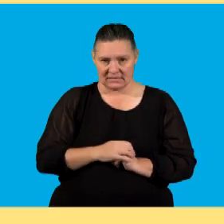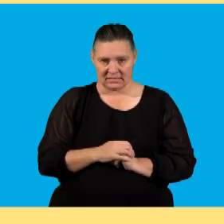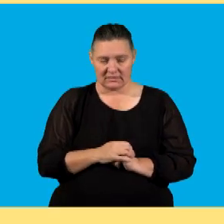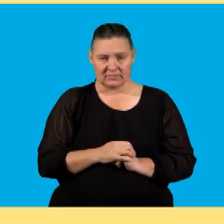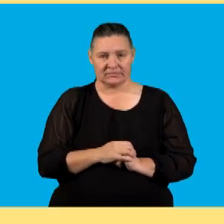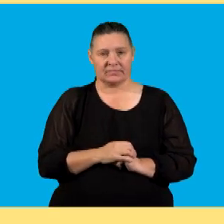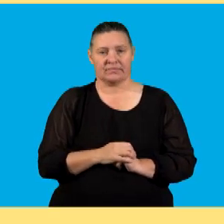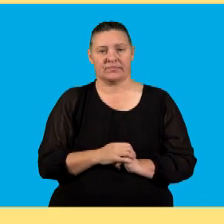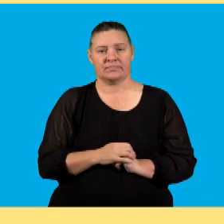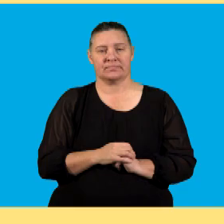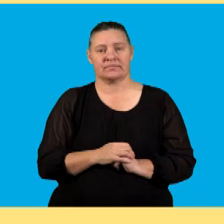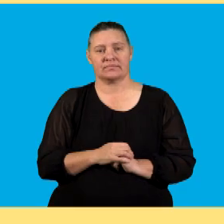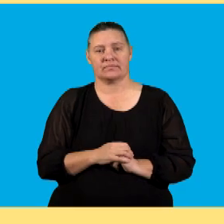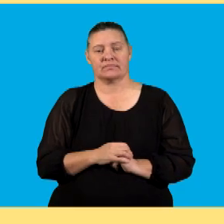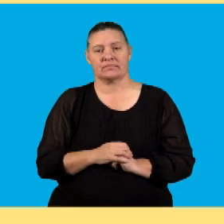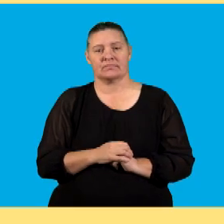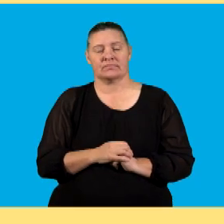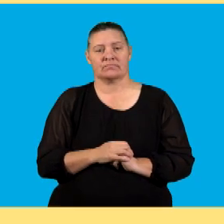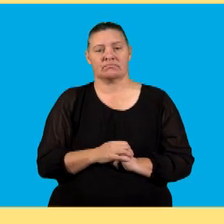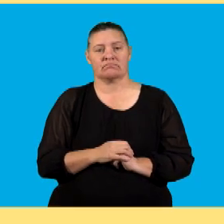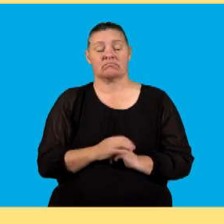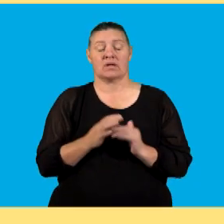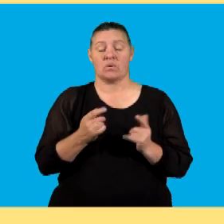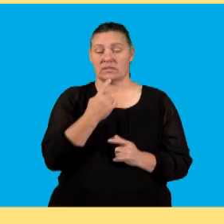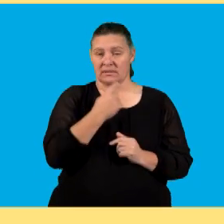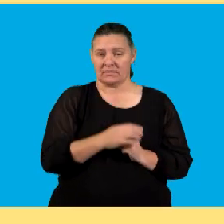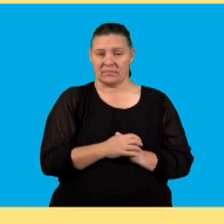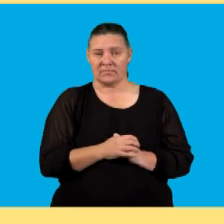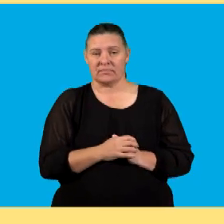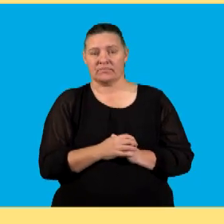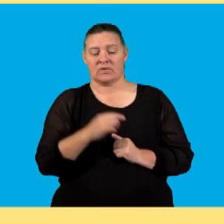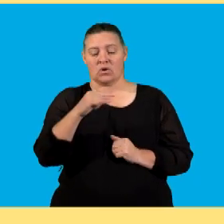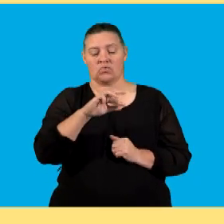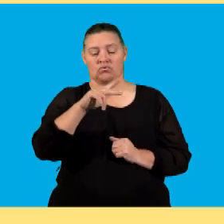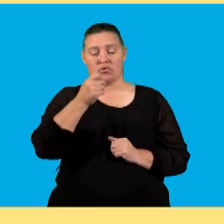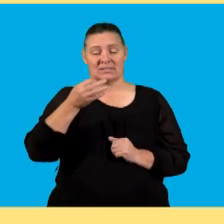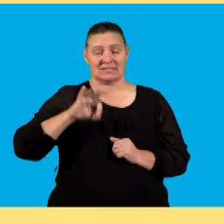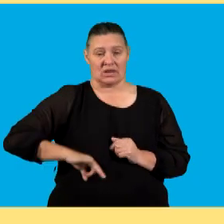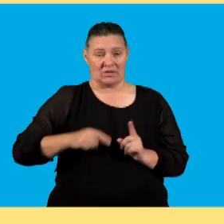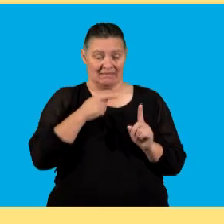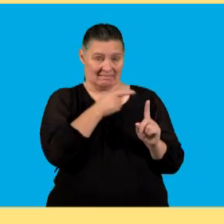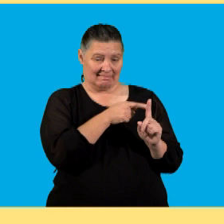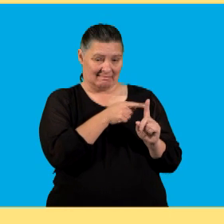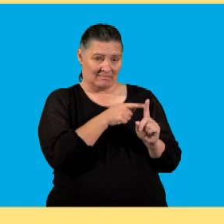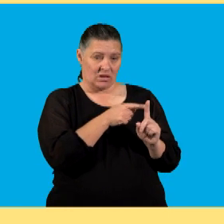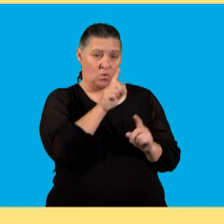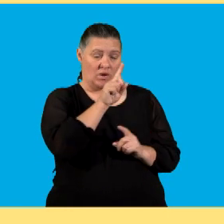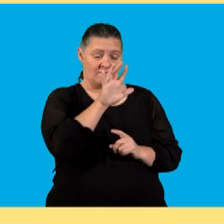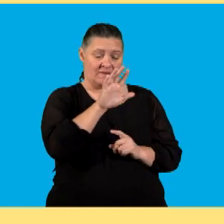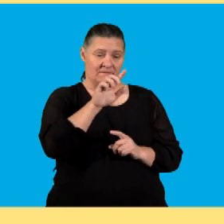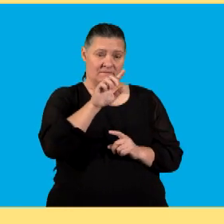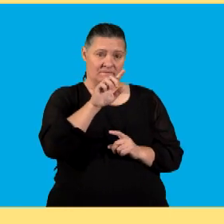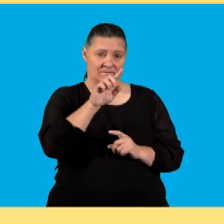SARS. SARS. Then we're going to say the gross salary, then we